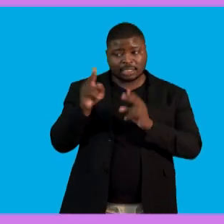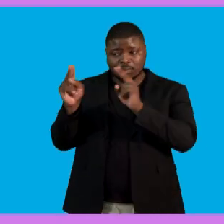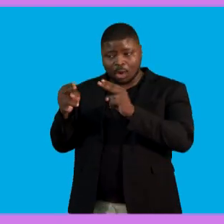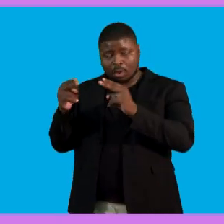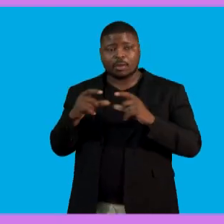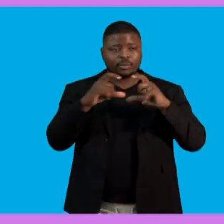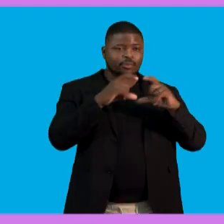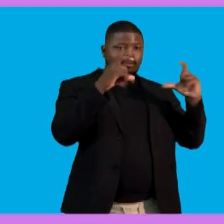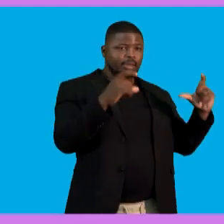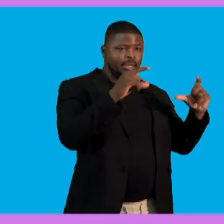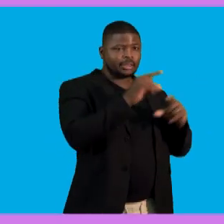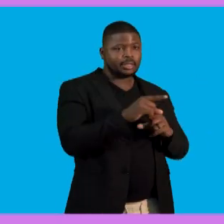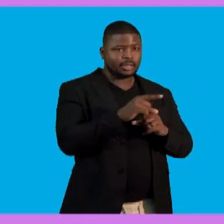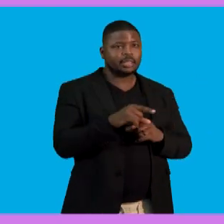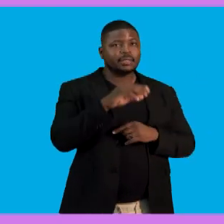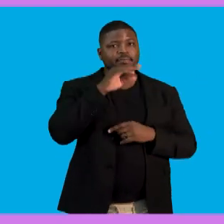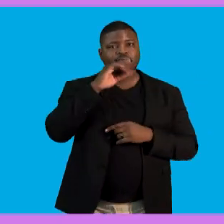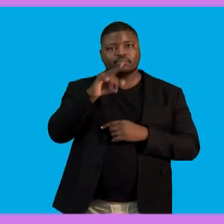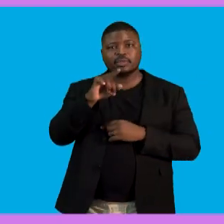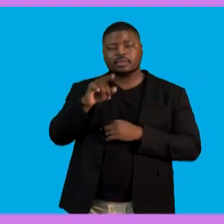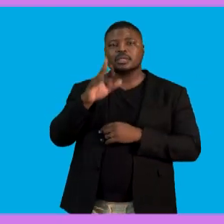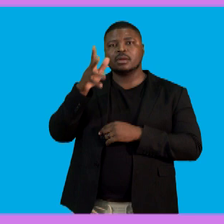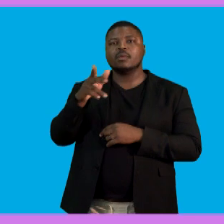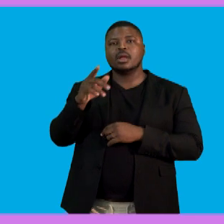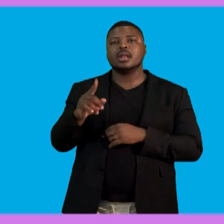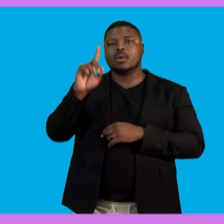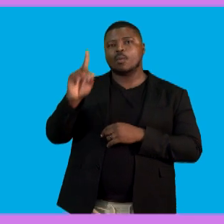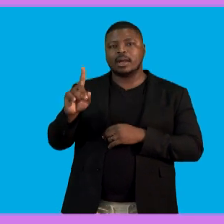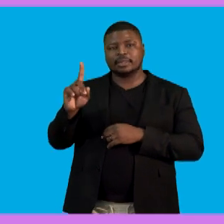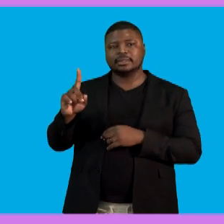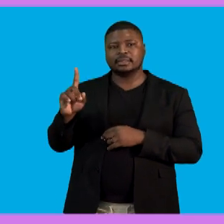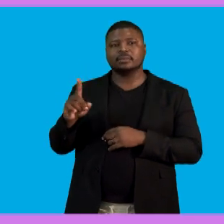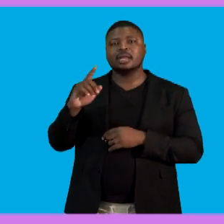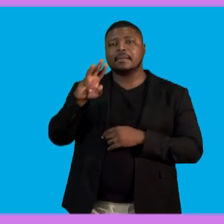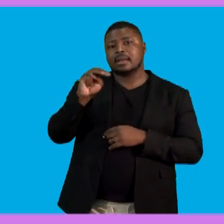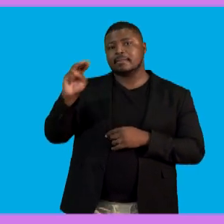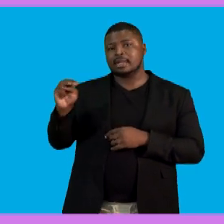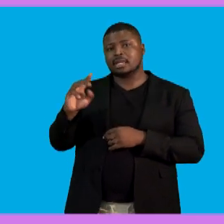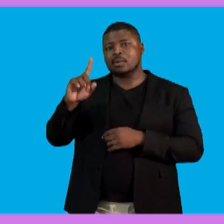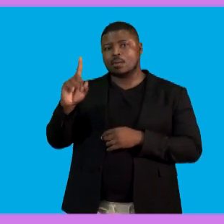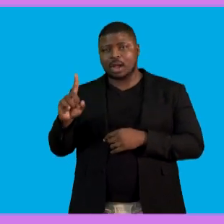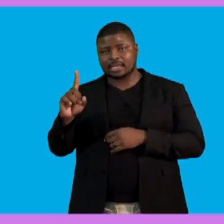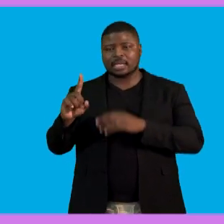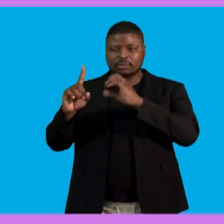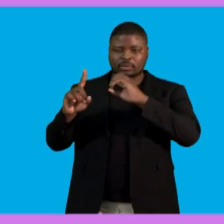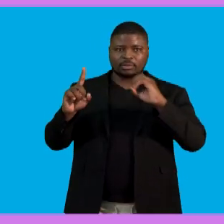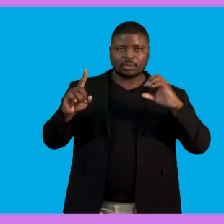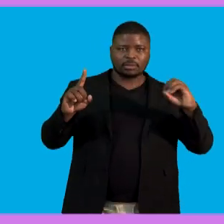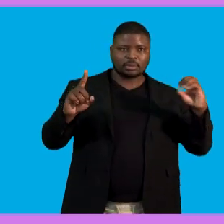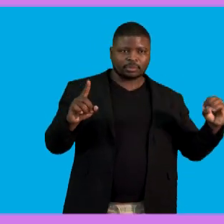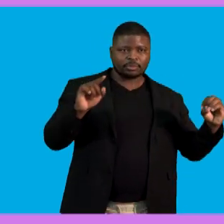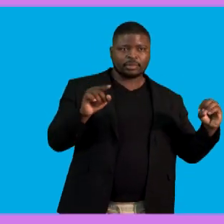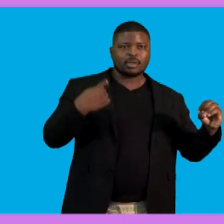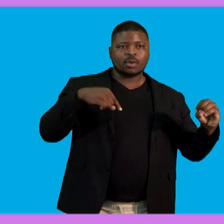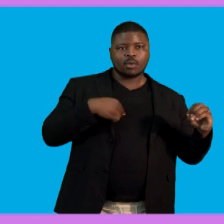big. So we put a 1 and zeros under each and every unit up until where we're going to. So it means we divide by 1,000. So we're going to